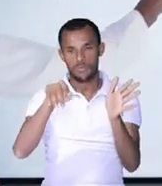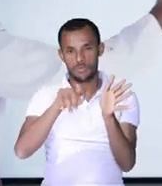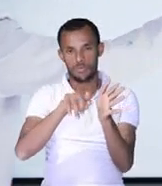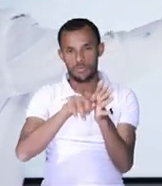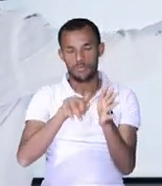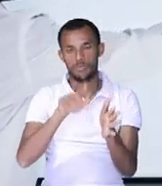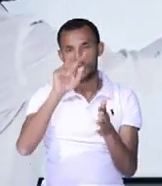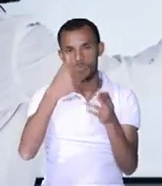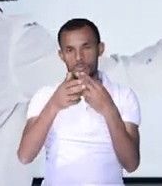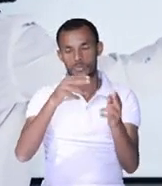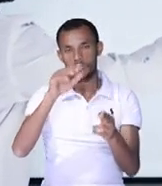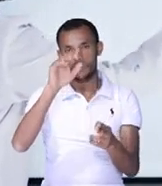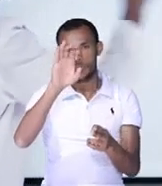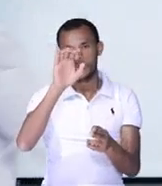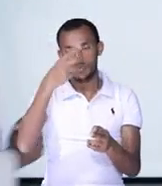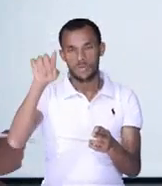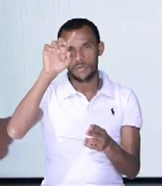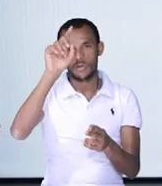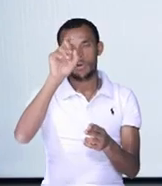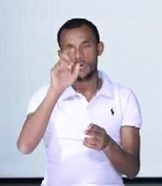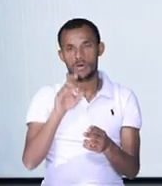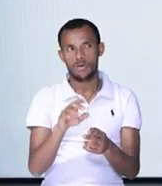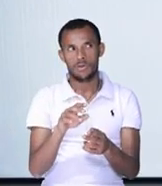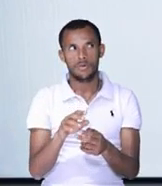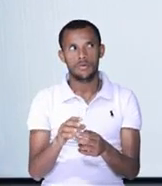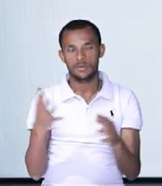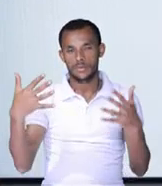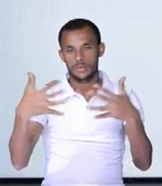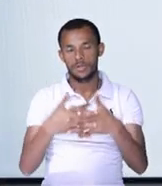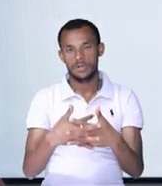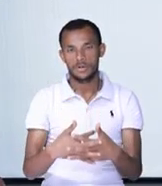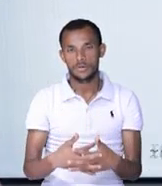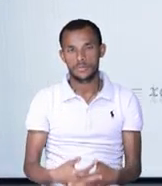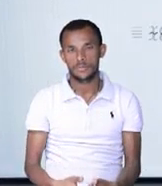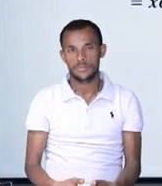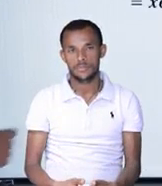minus 1 times e raised to x here in the integral. Therefore,